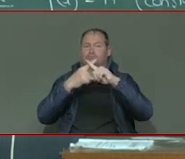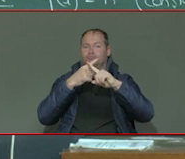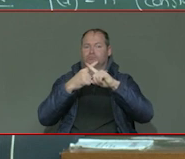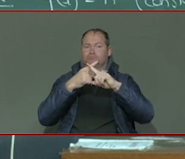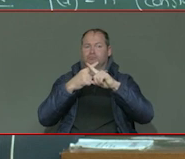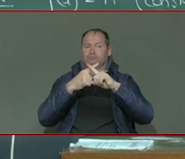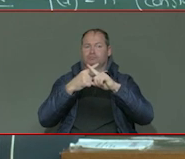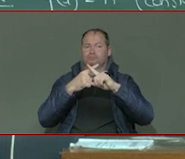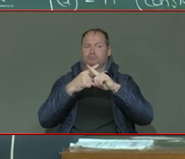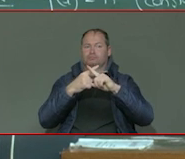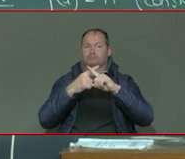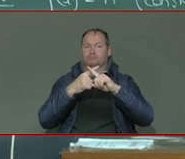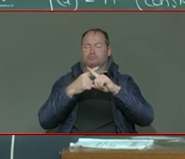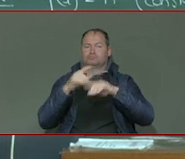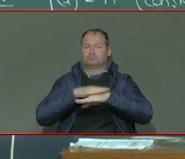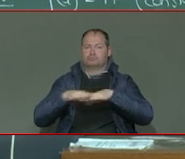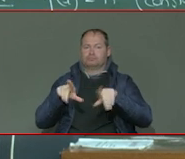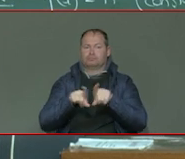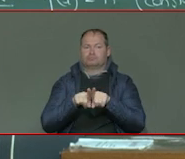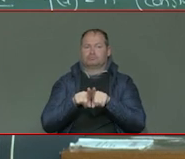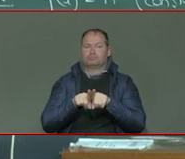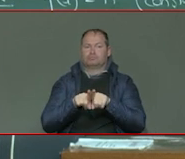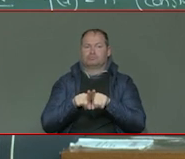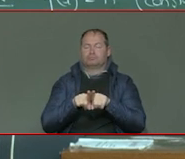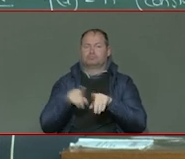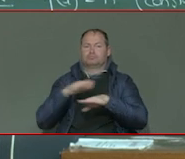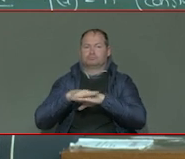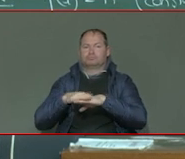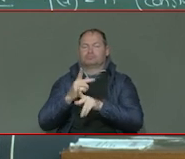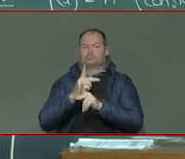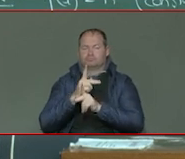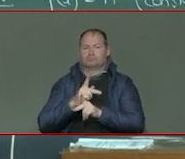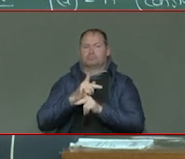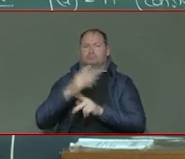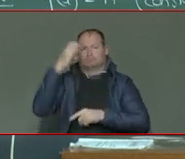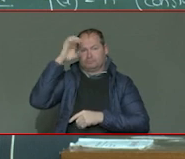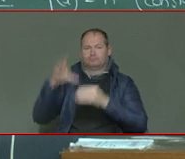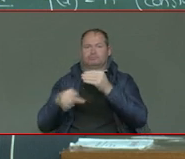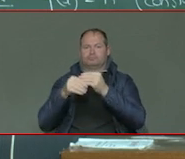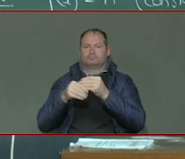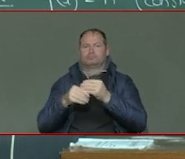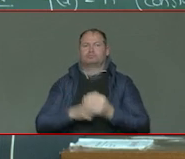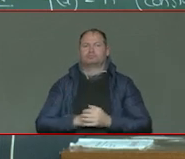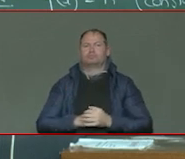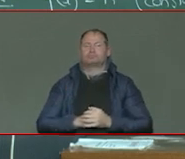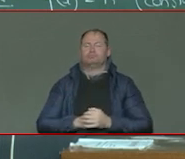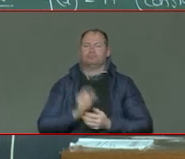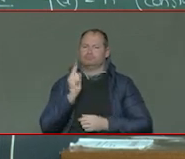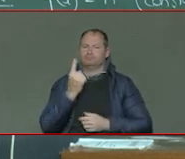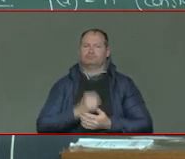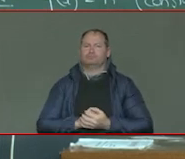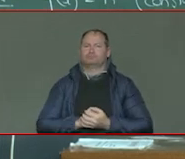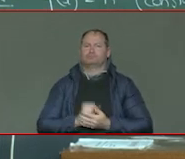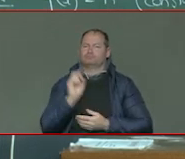with the same base, you keep the base, you add the exponent, correct? That's your first exponential law. Your